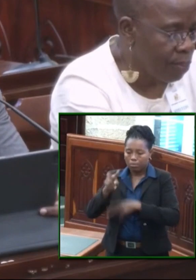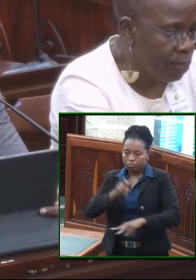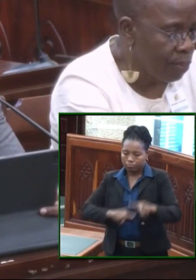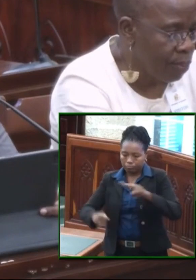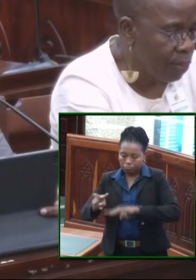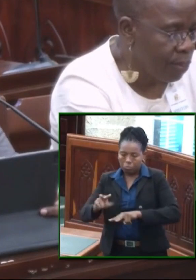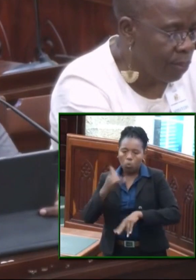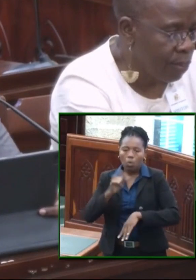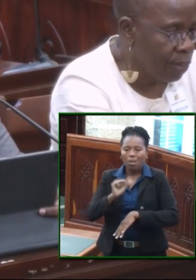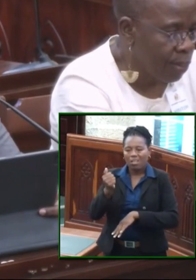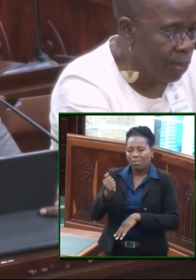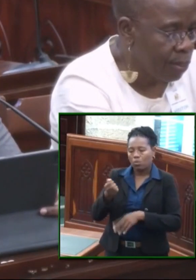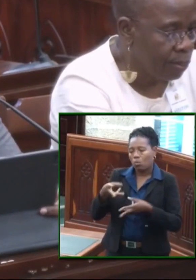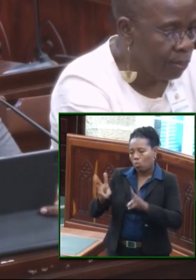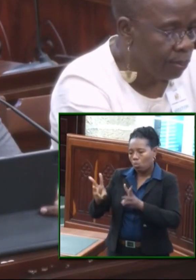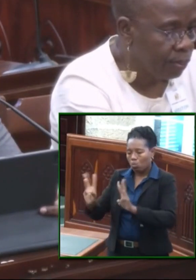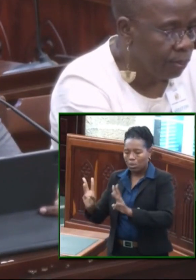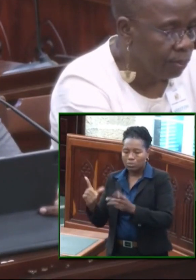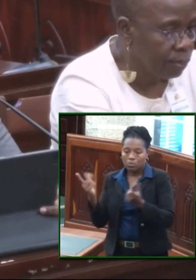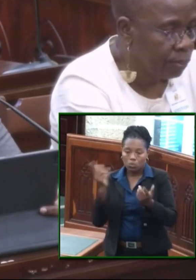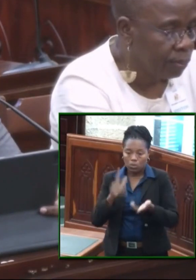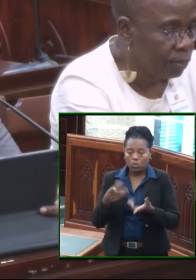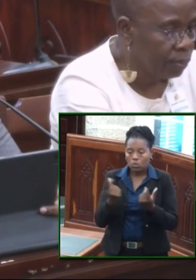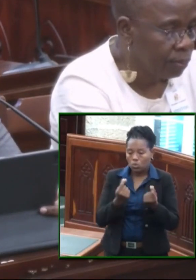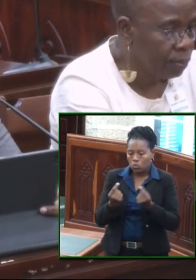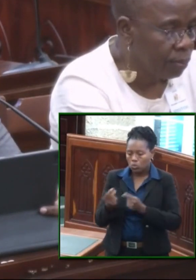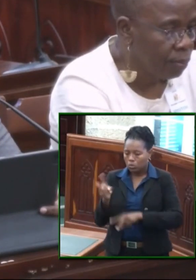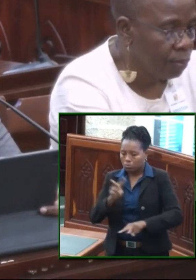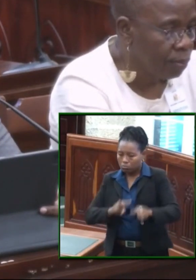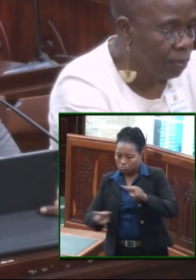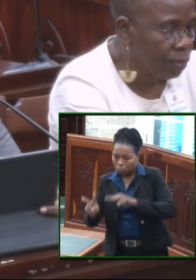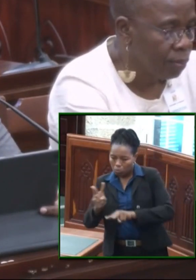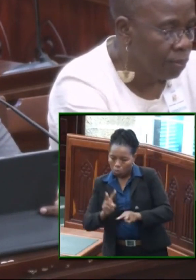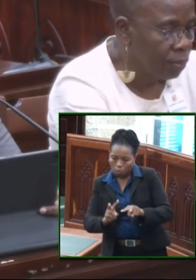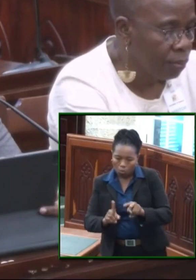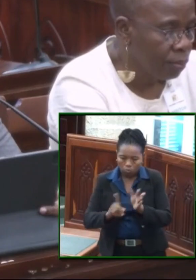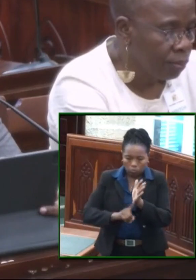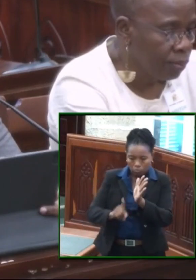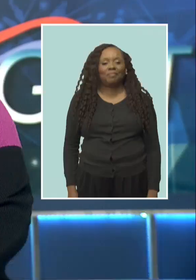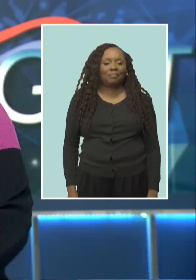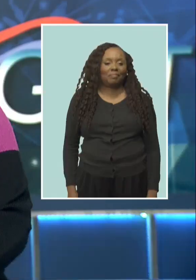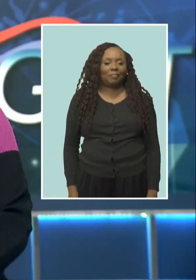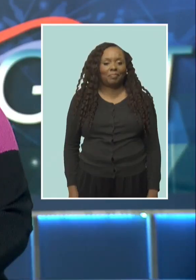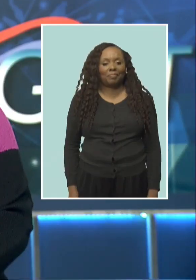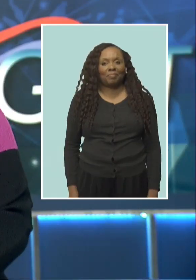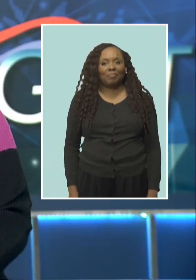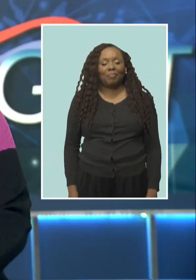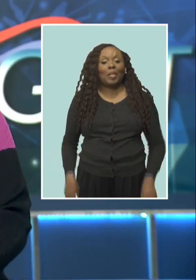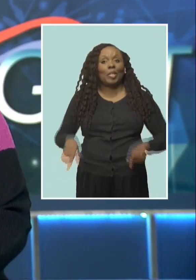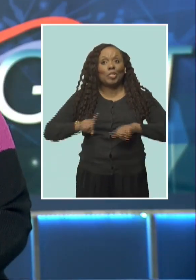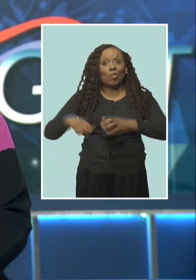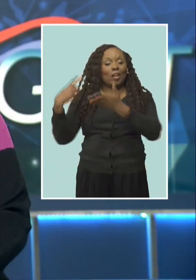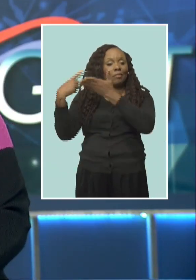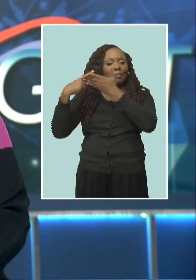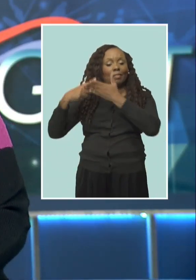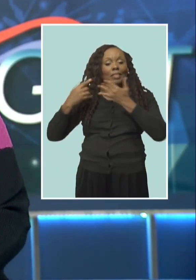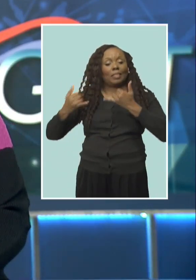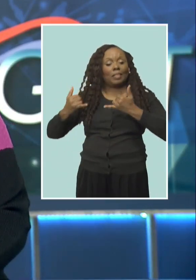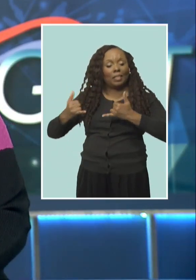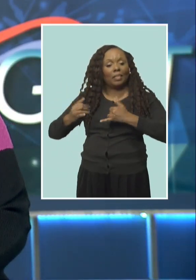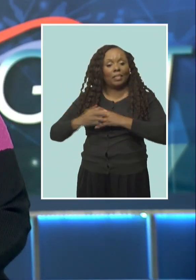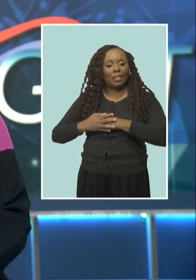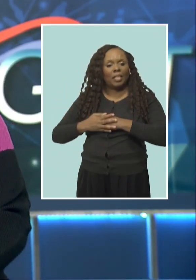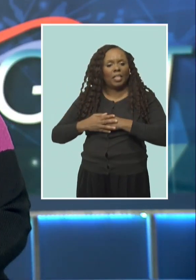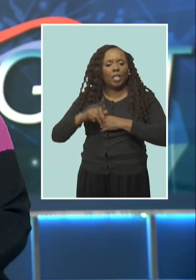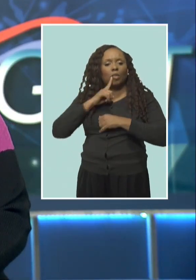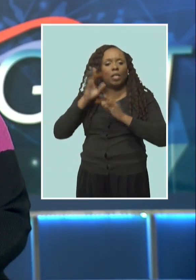other tools to be able to assess persons who have disabilities. During the estimates, we also heard